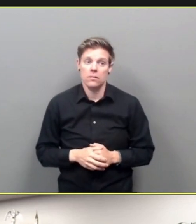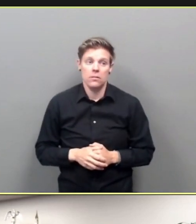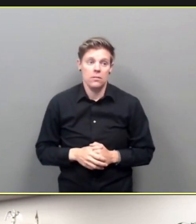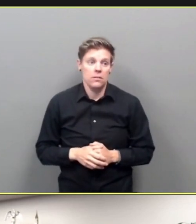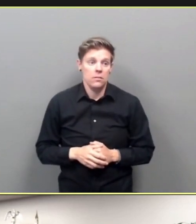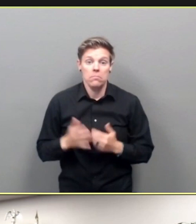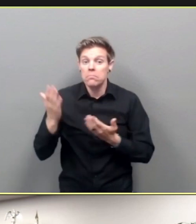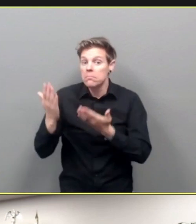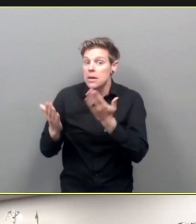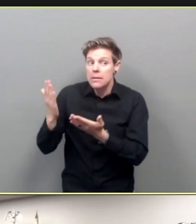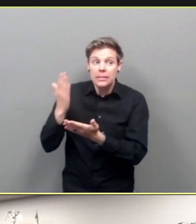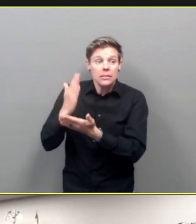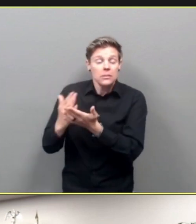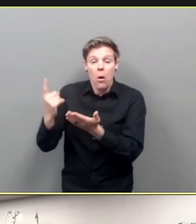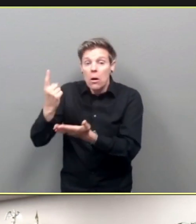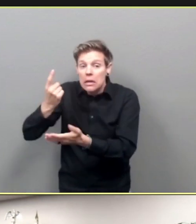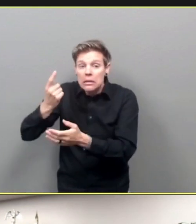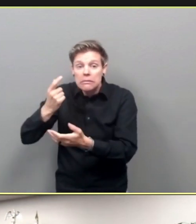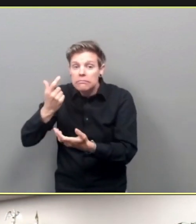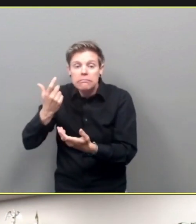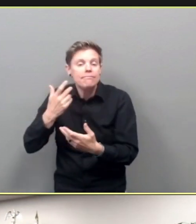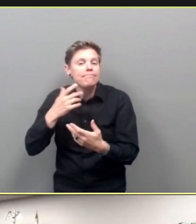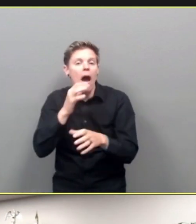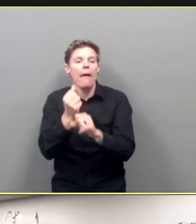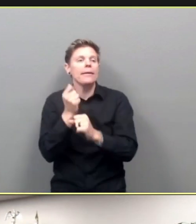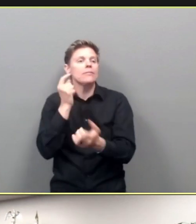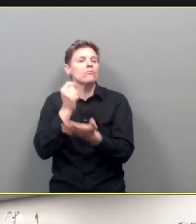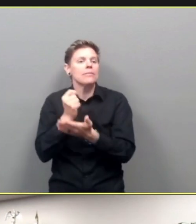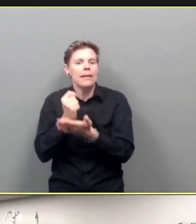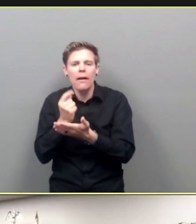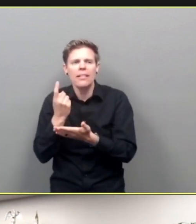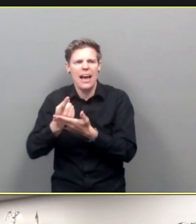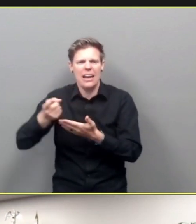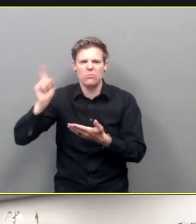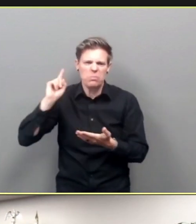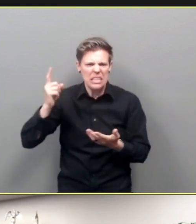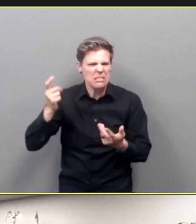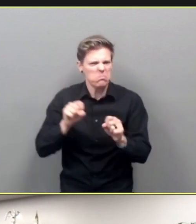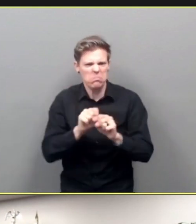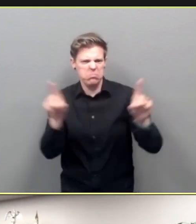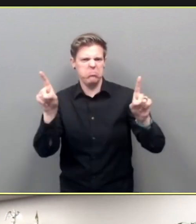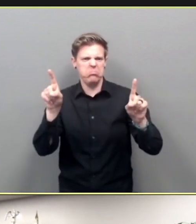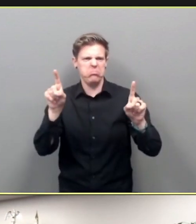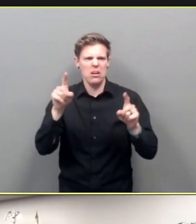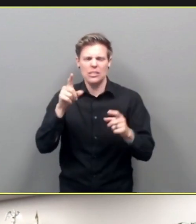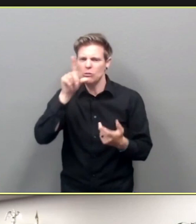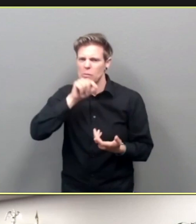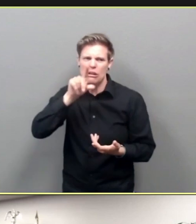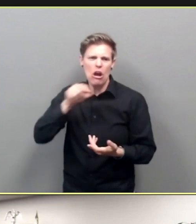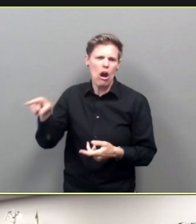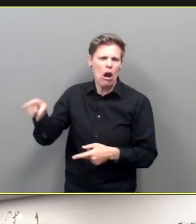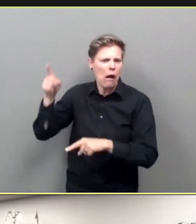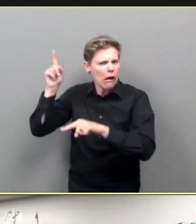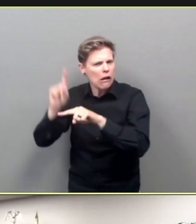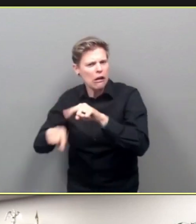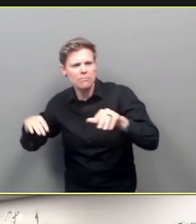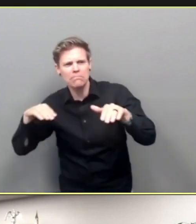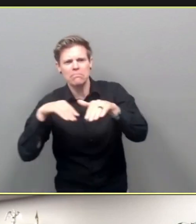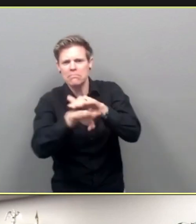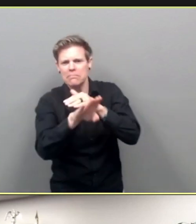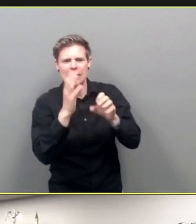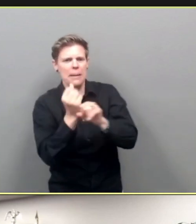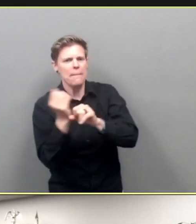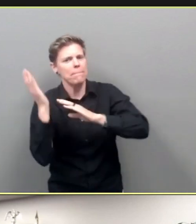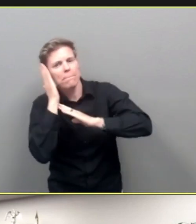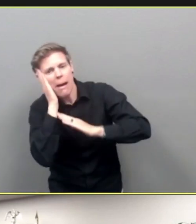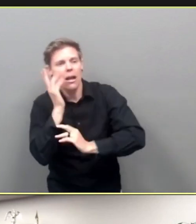week, for example, where someone was saying that their relative could not get into the bed they needed. We